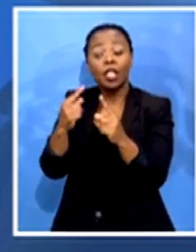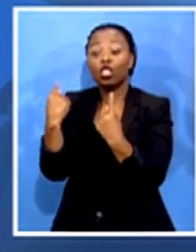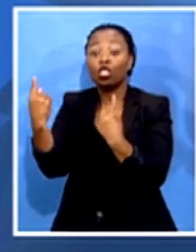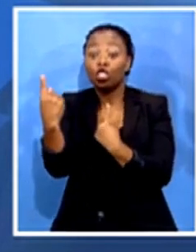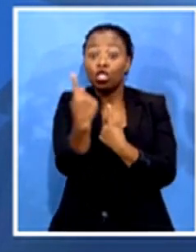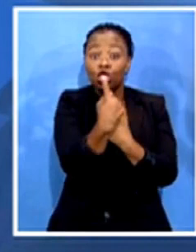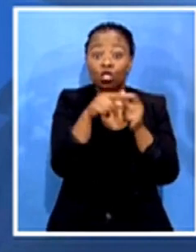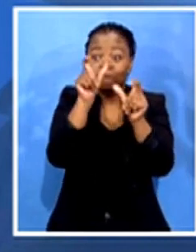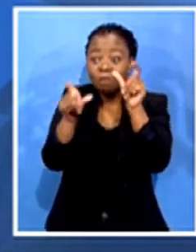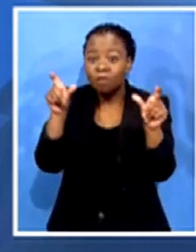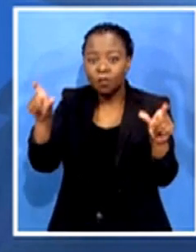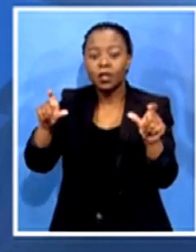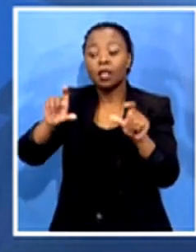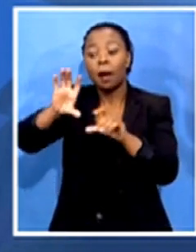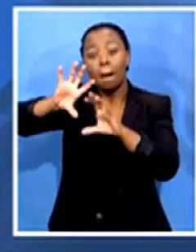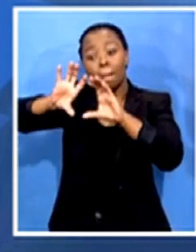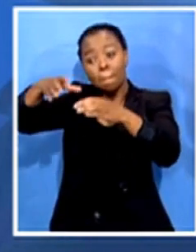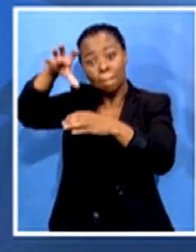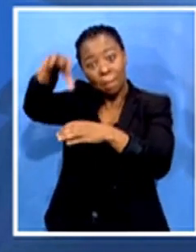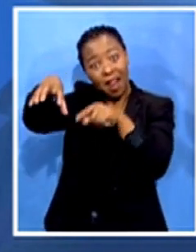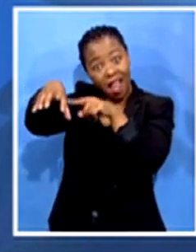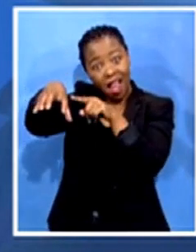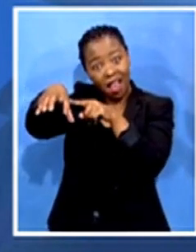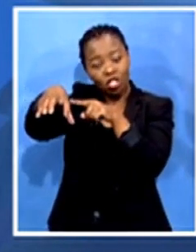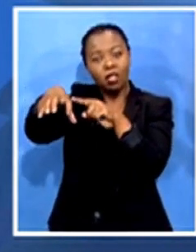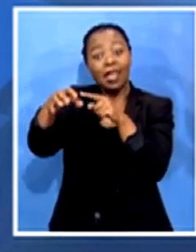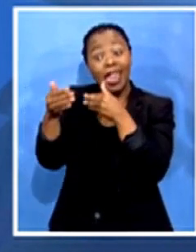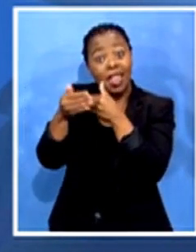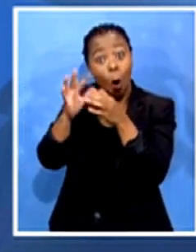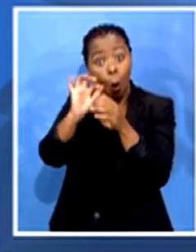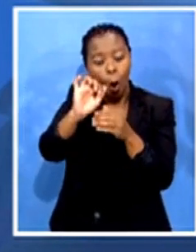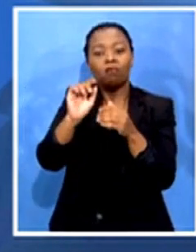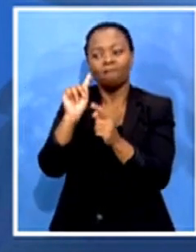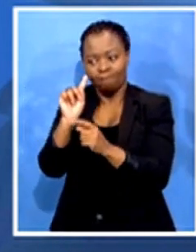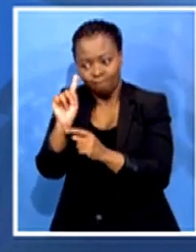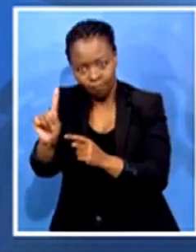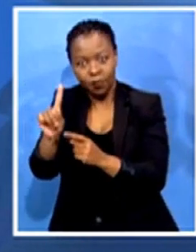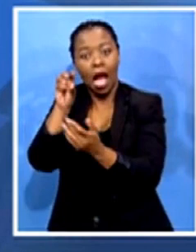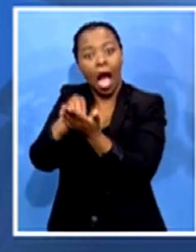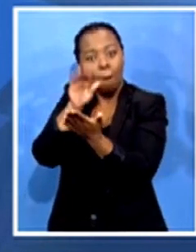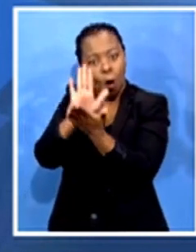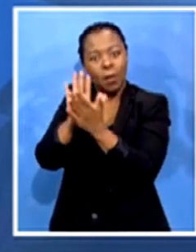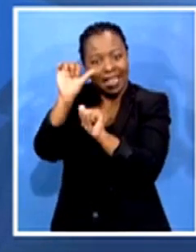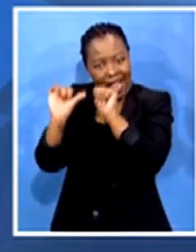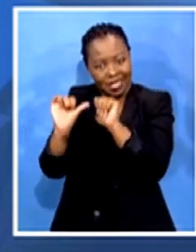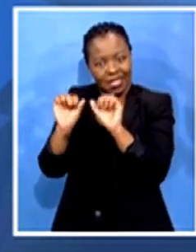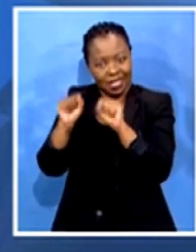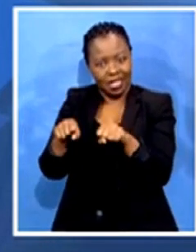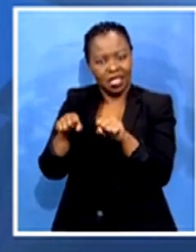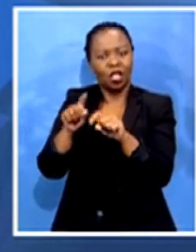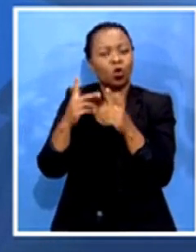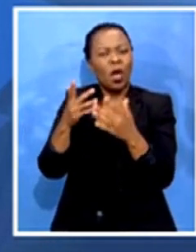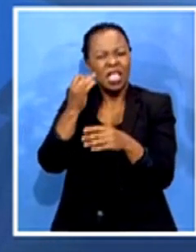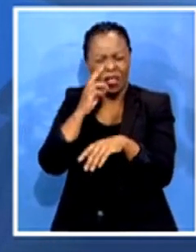make sure that they are given an appointment for them to be assessed. But over and above that, if they are in dire need, for them to also apply for